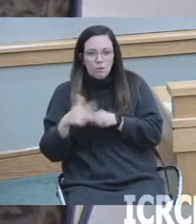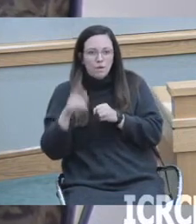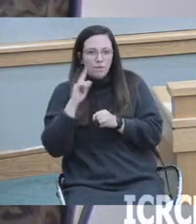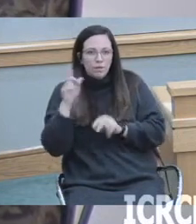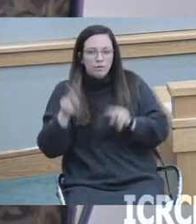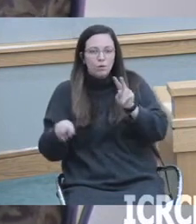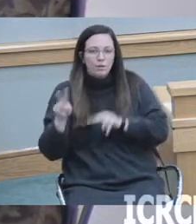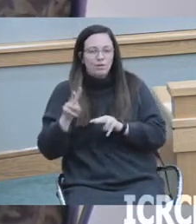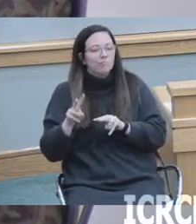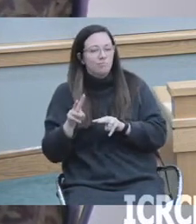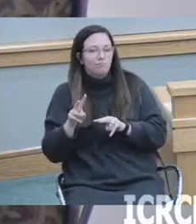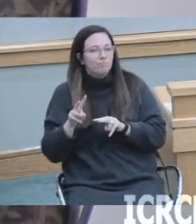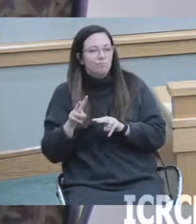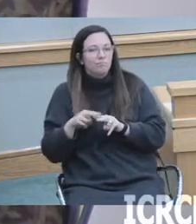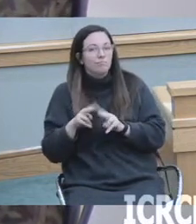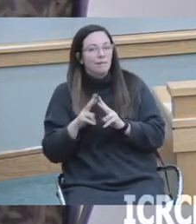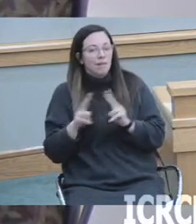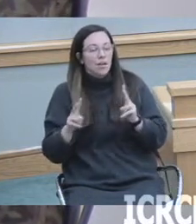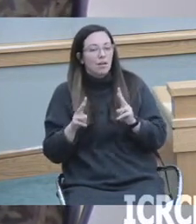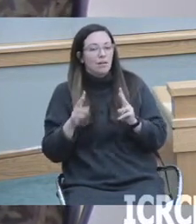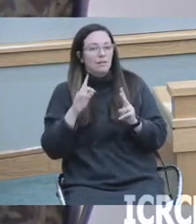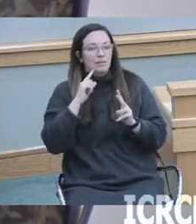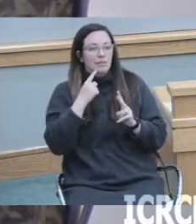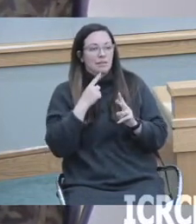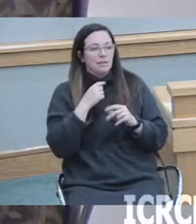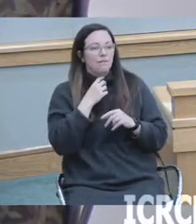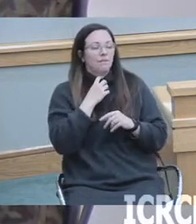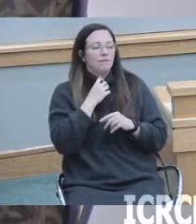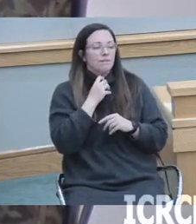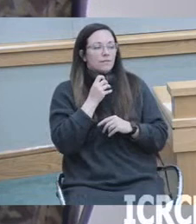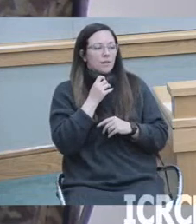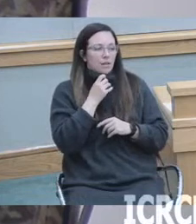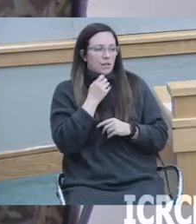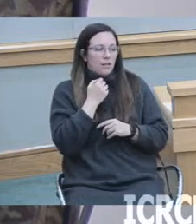They're quite extensive, and they do the